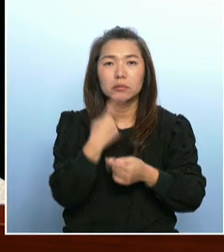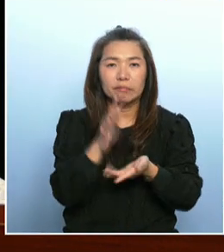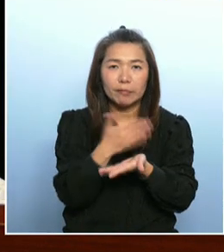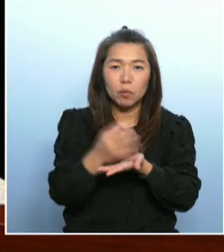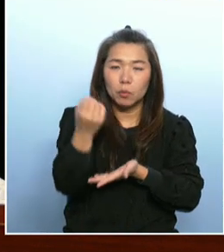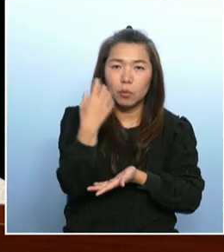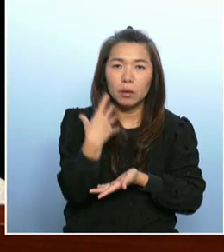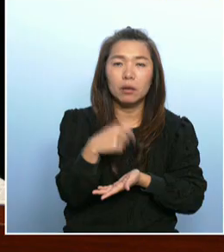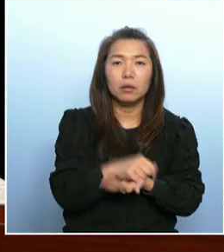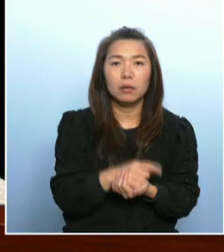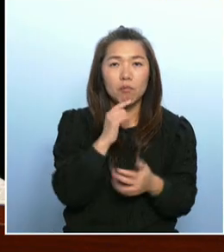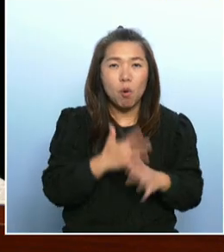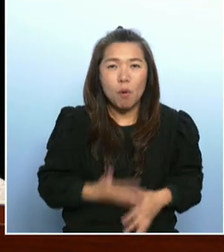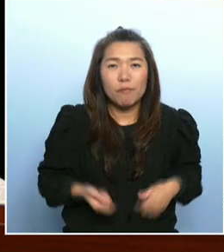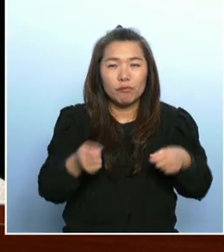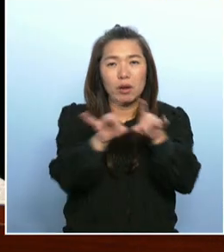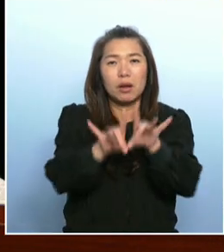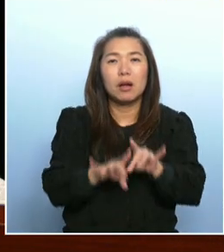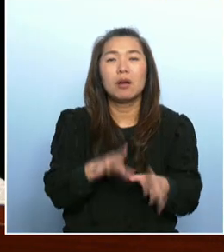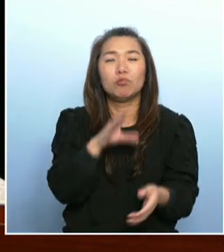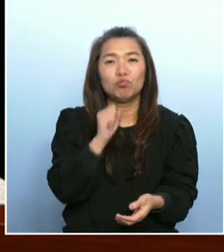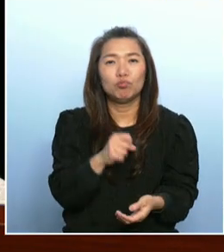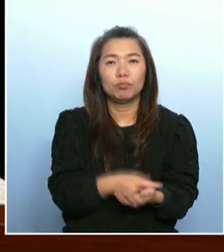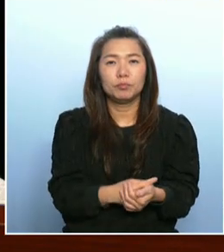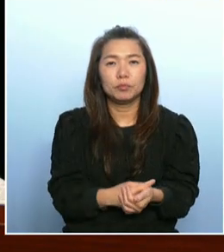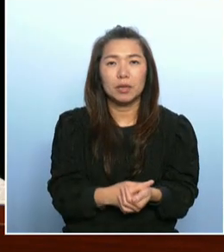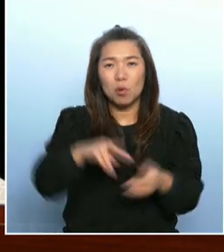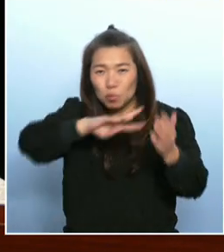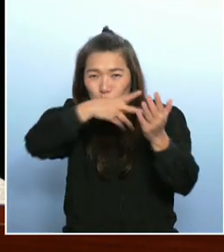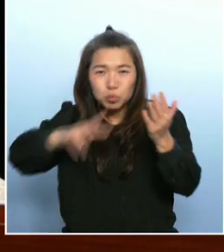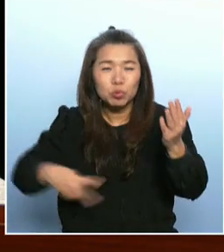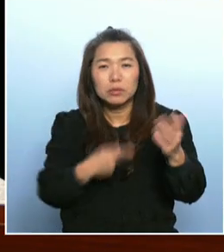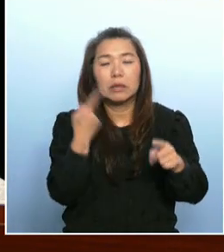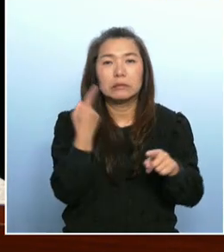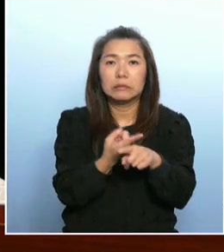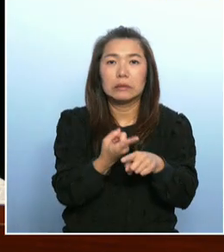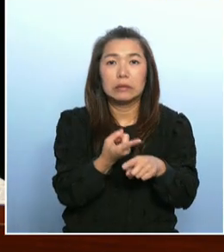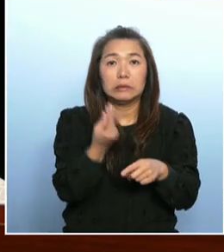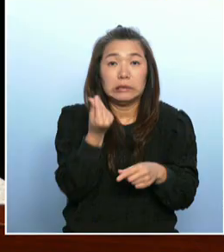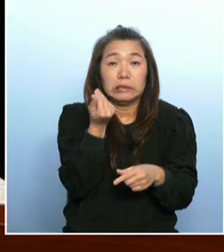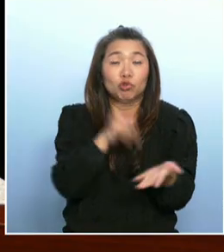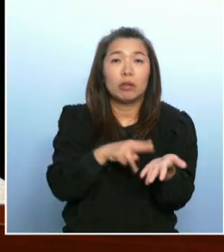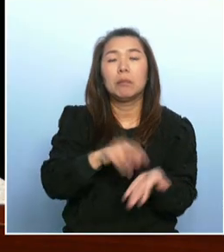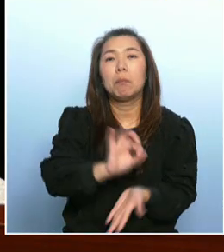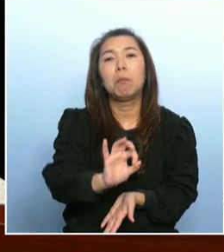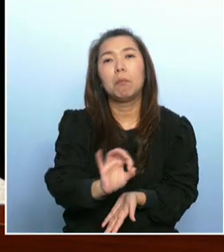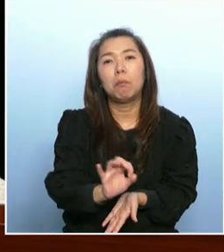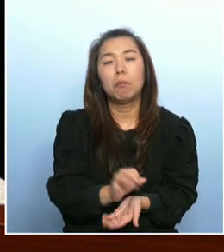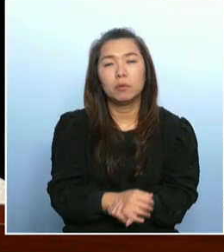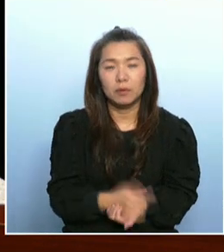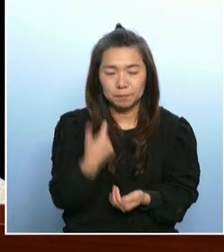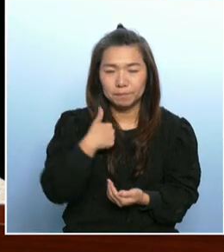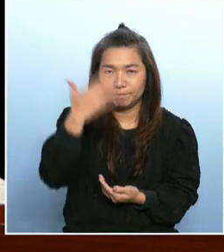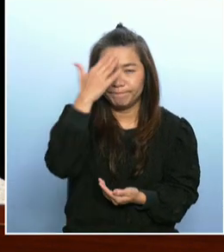group of patients because some of them told me that the repair and maintenance of rehabilitation